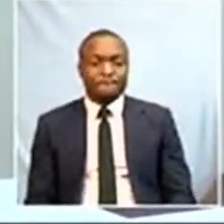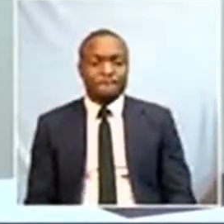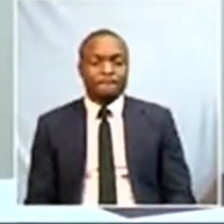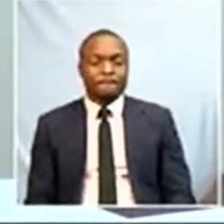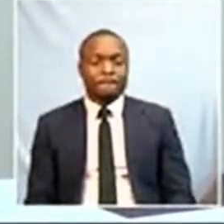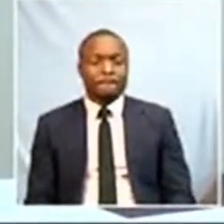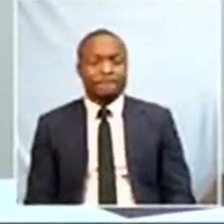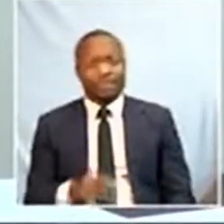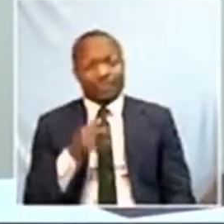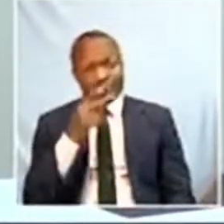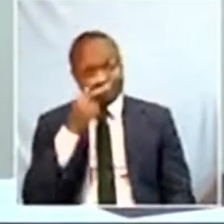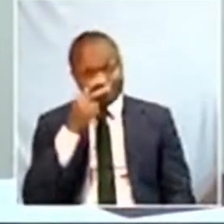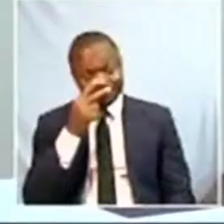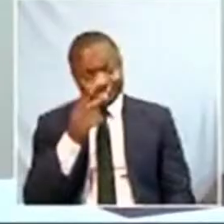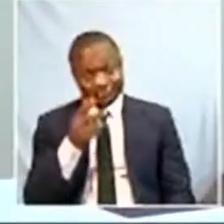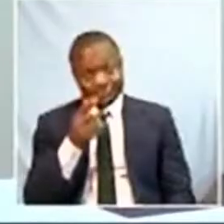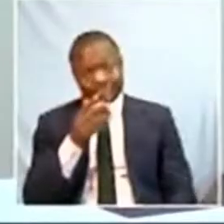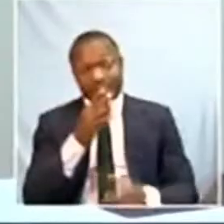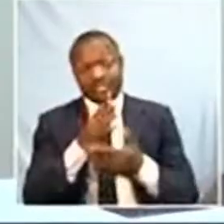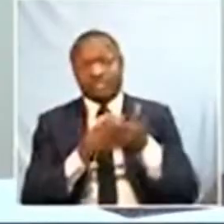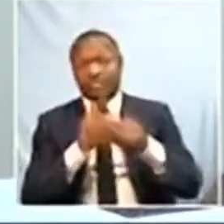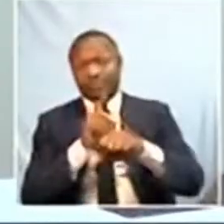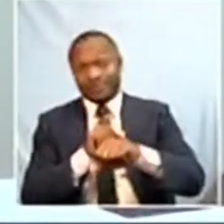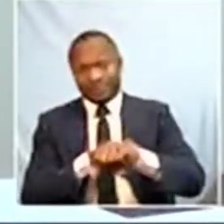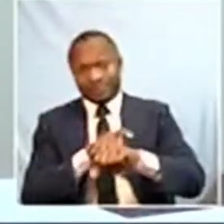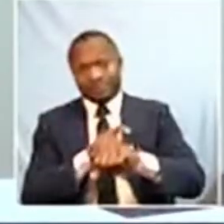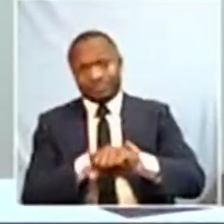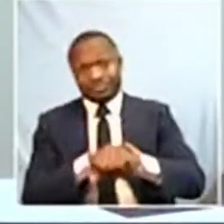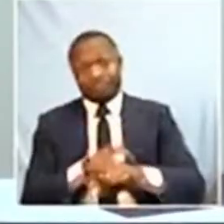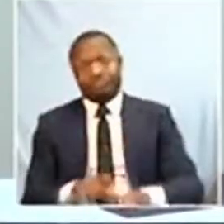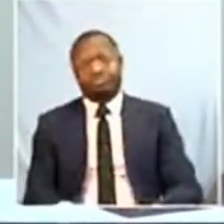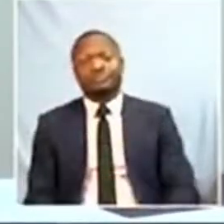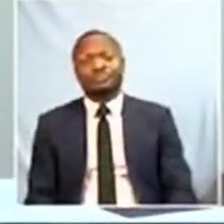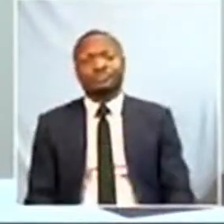You see, at times, you know,